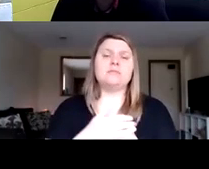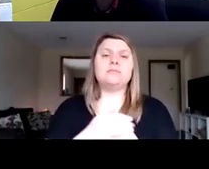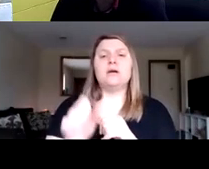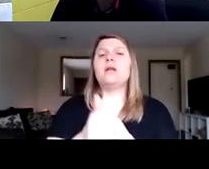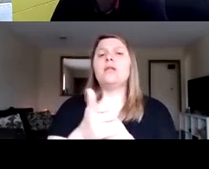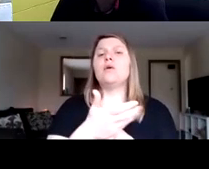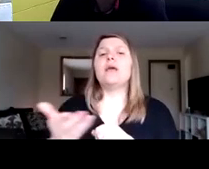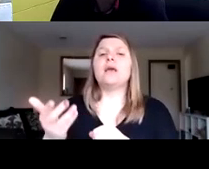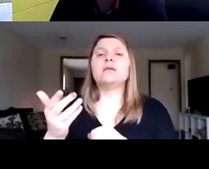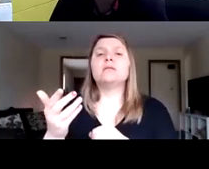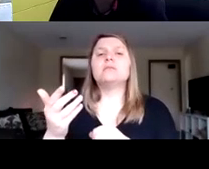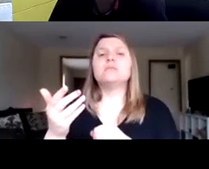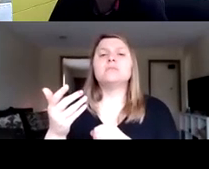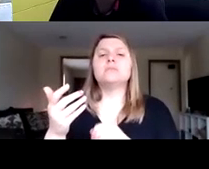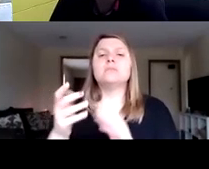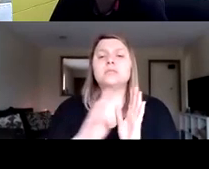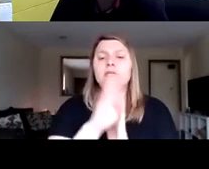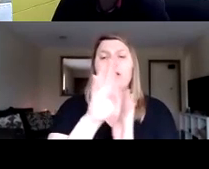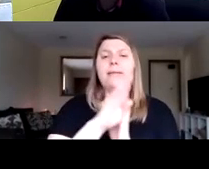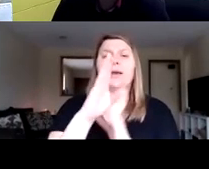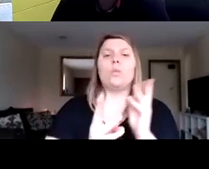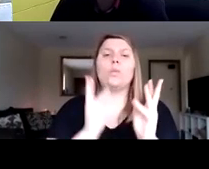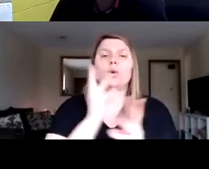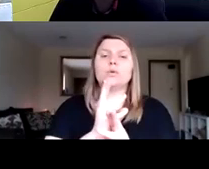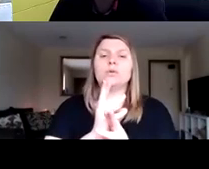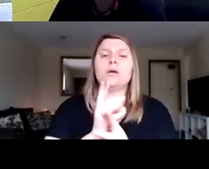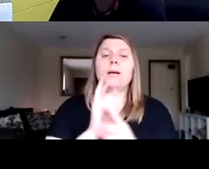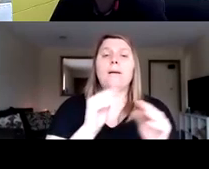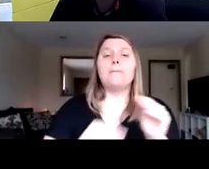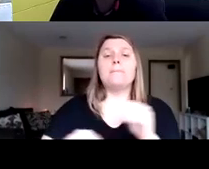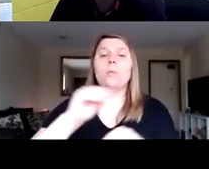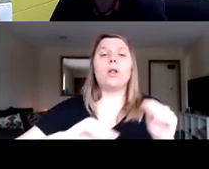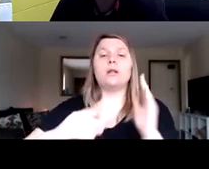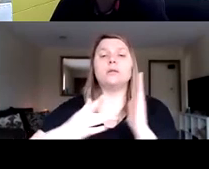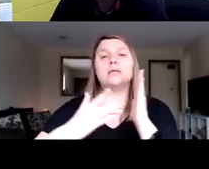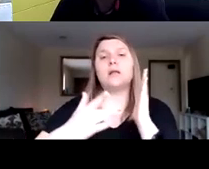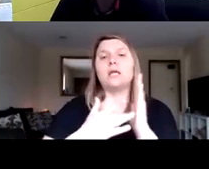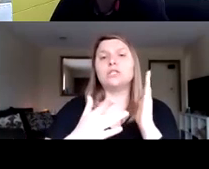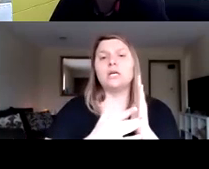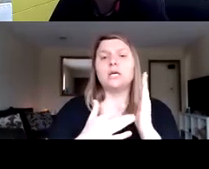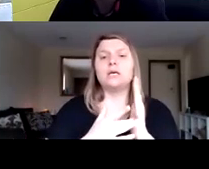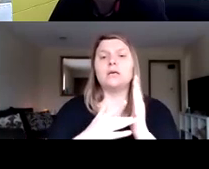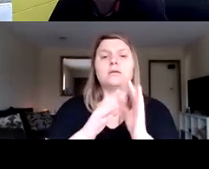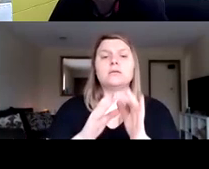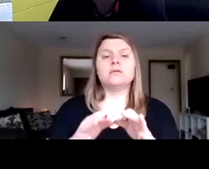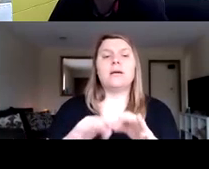in the developing world, mobile technology has been such an